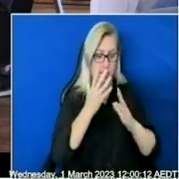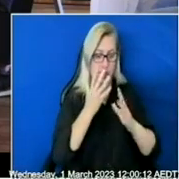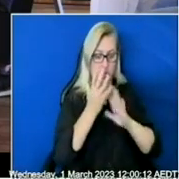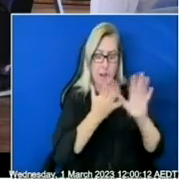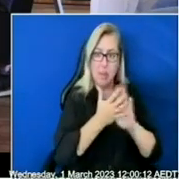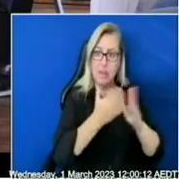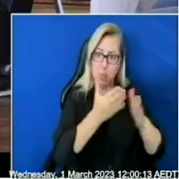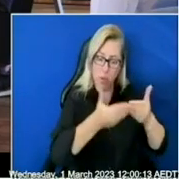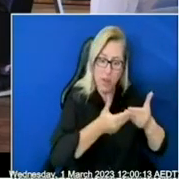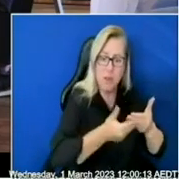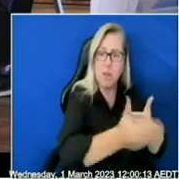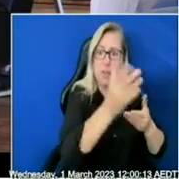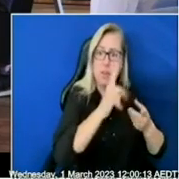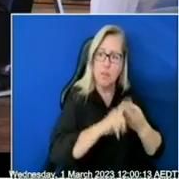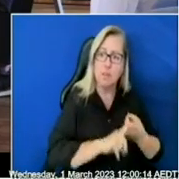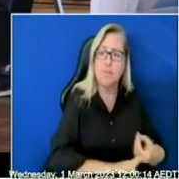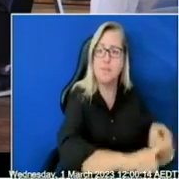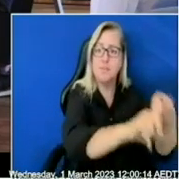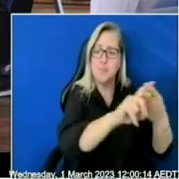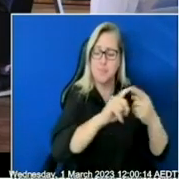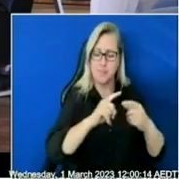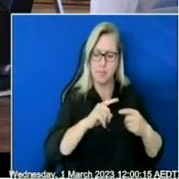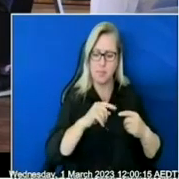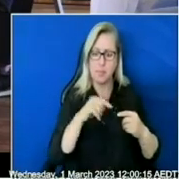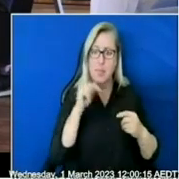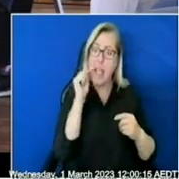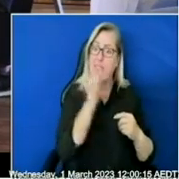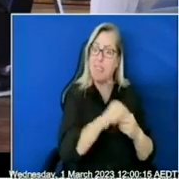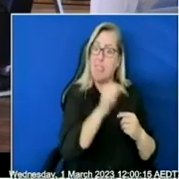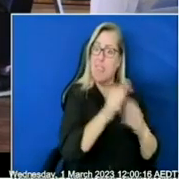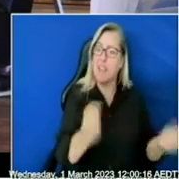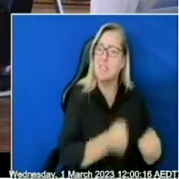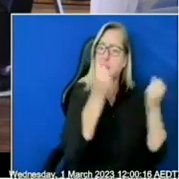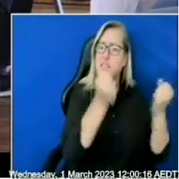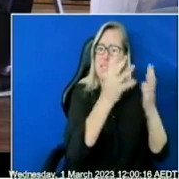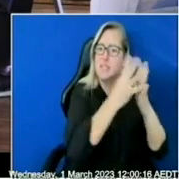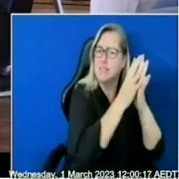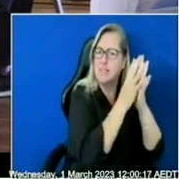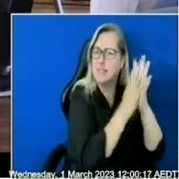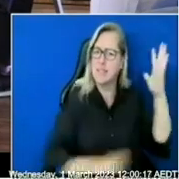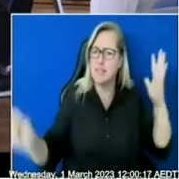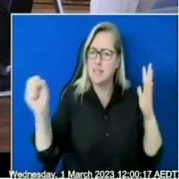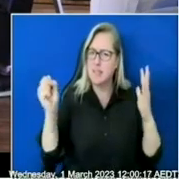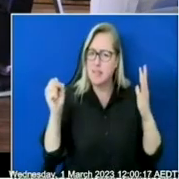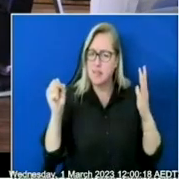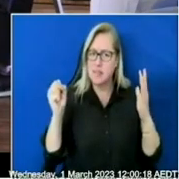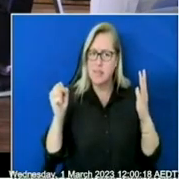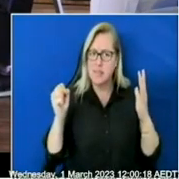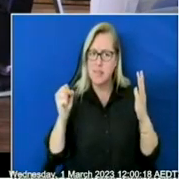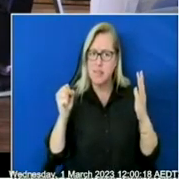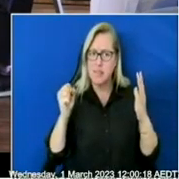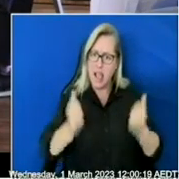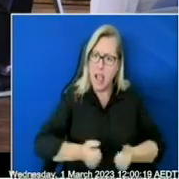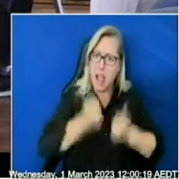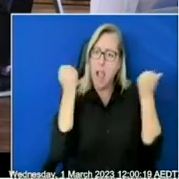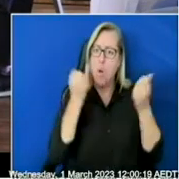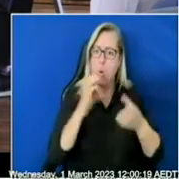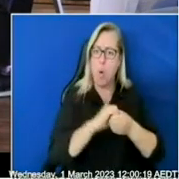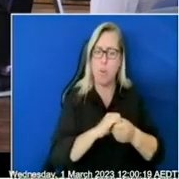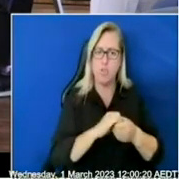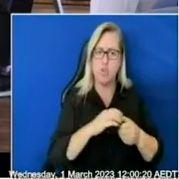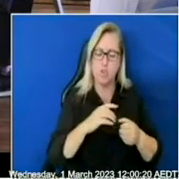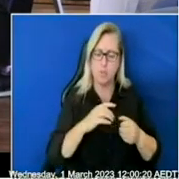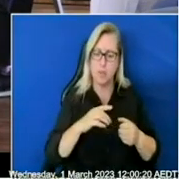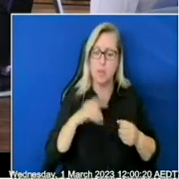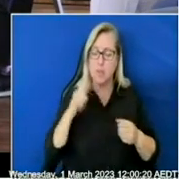sovereignty that's been taken away, and we have structures and legal systems